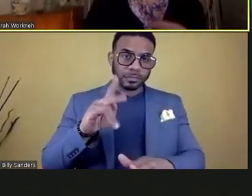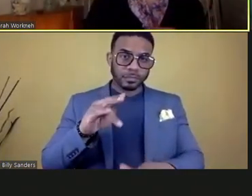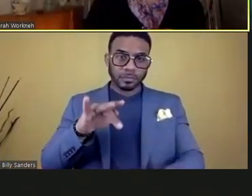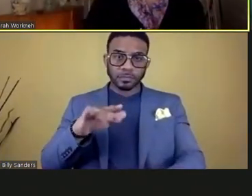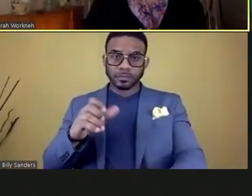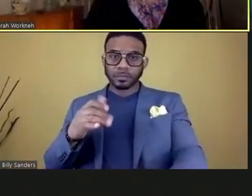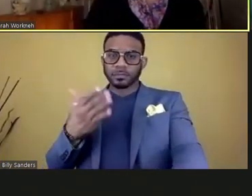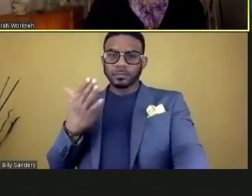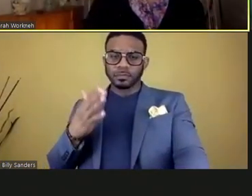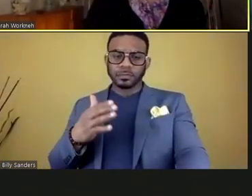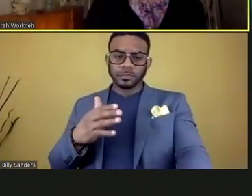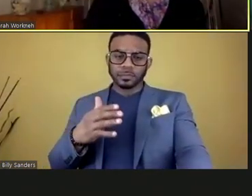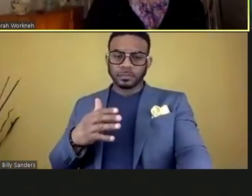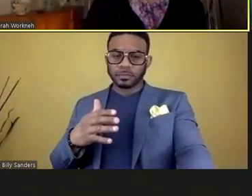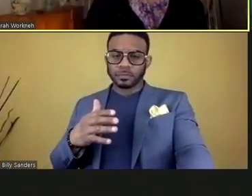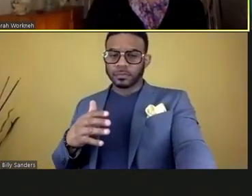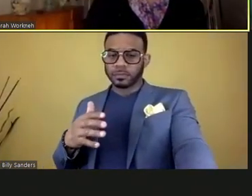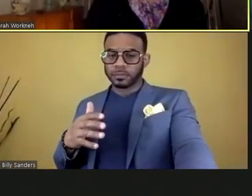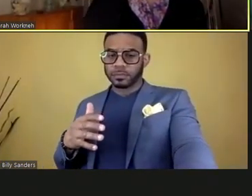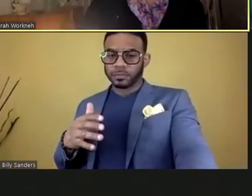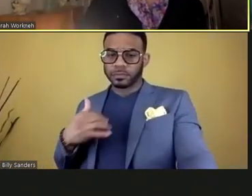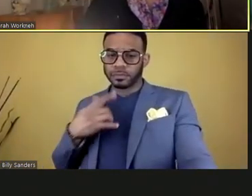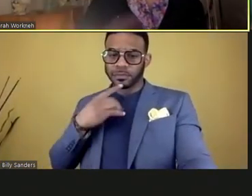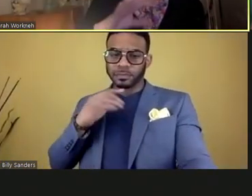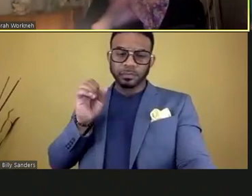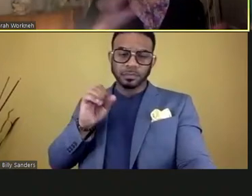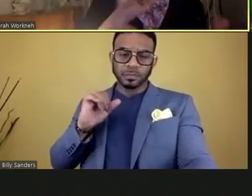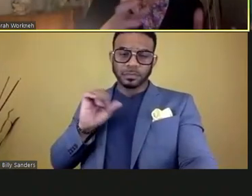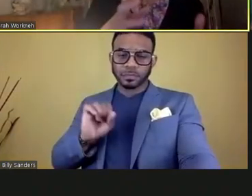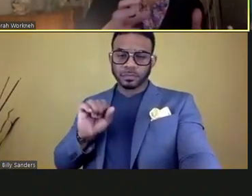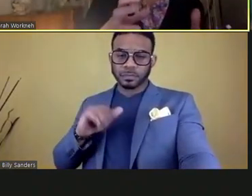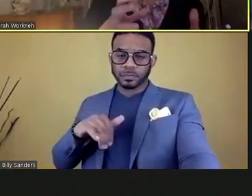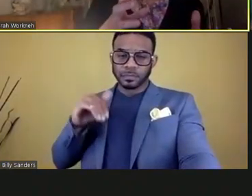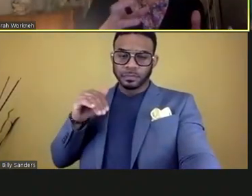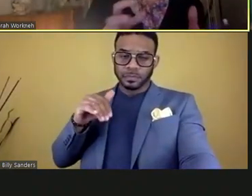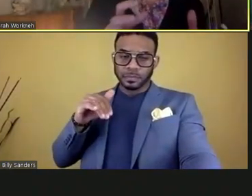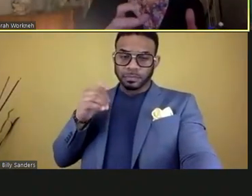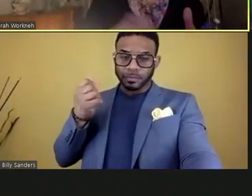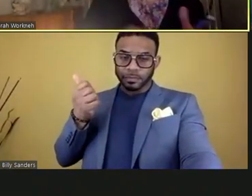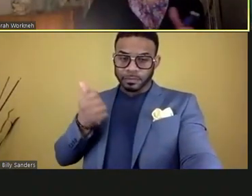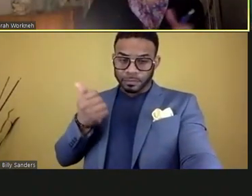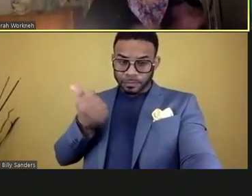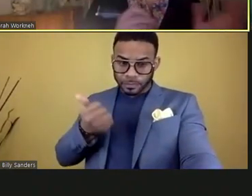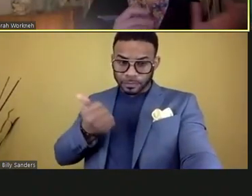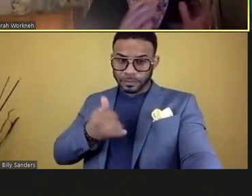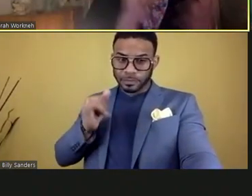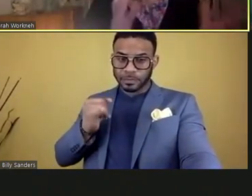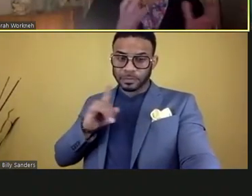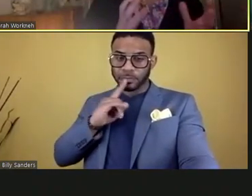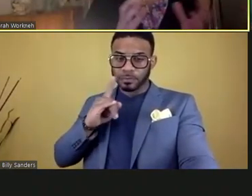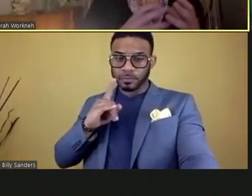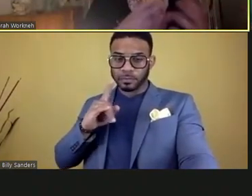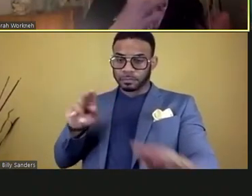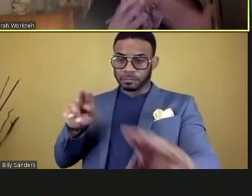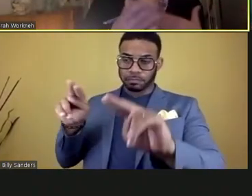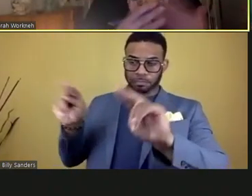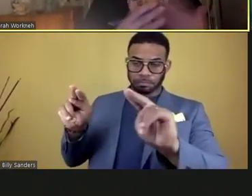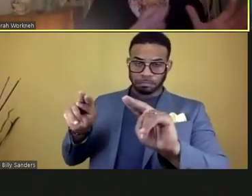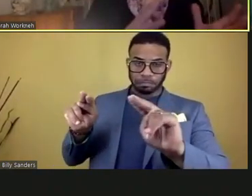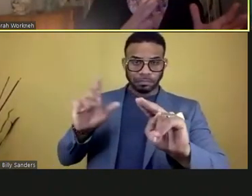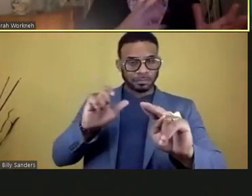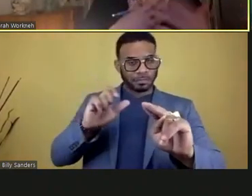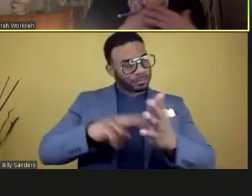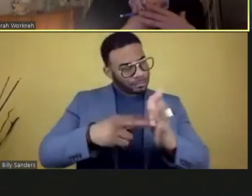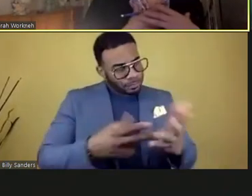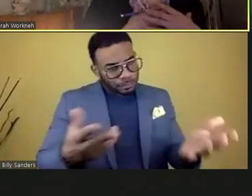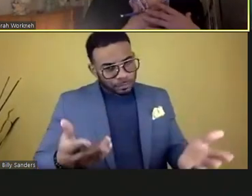similar in some ways. I'd say that the work that I've done in each of these institutions, which are autonomous, and that's kind of